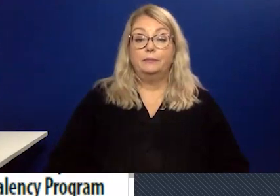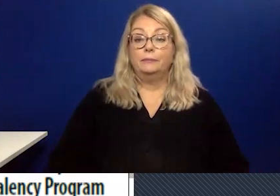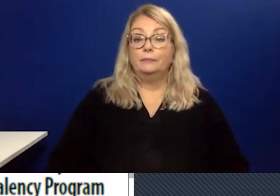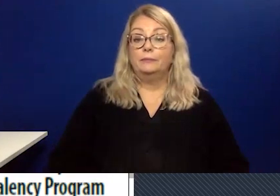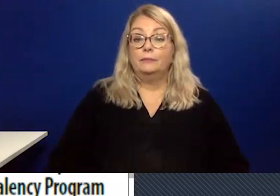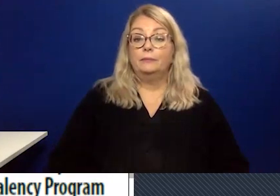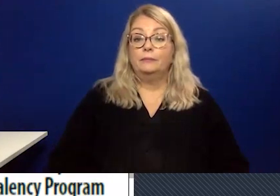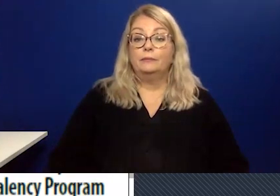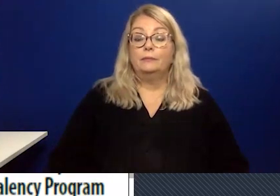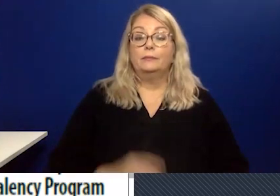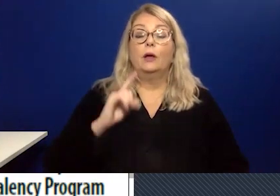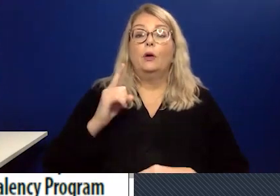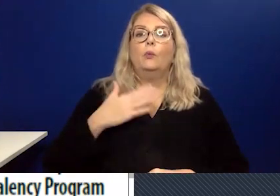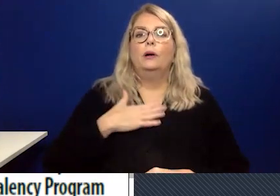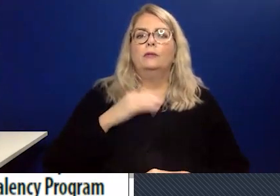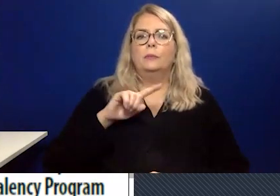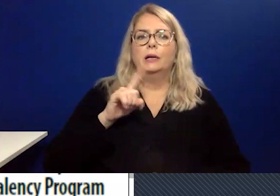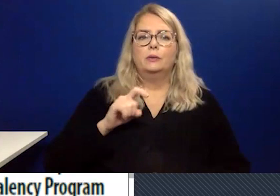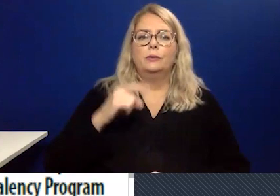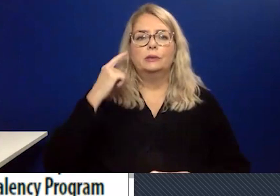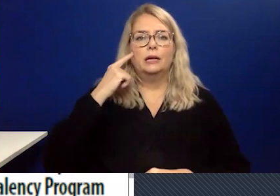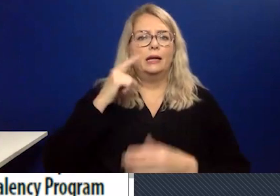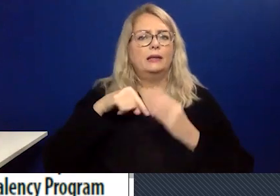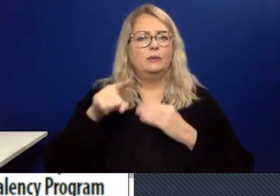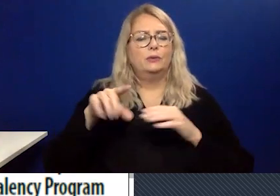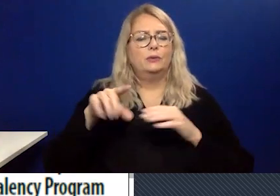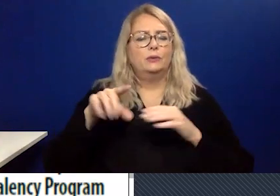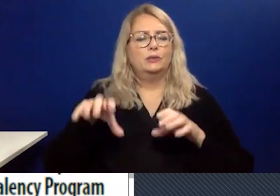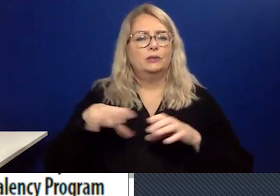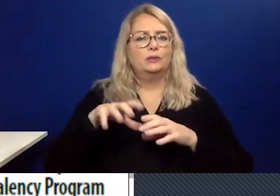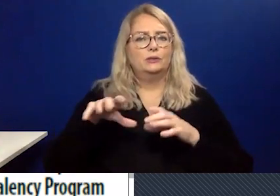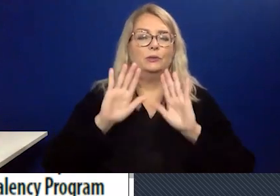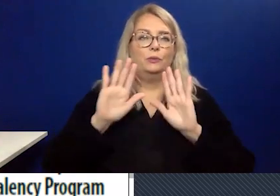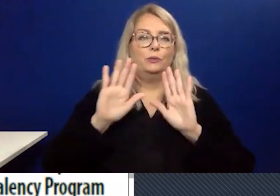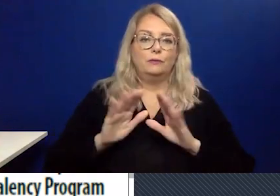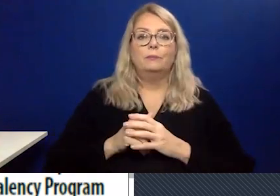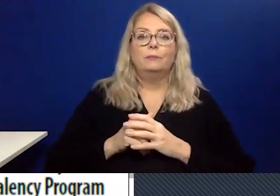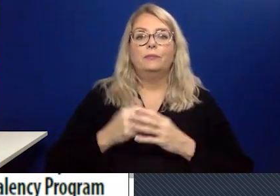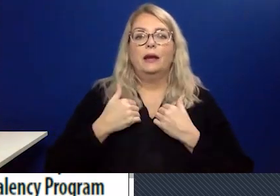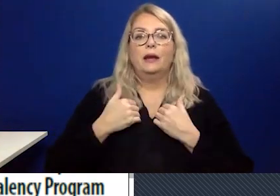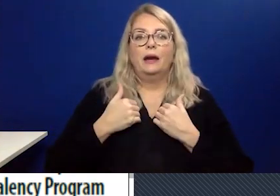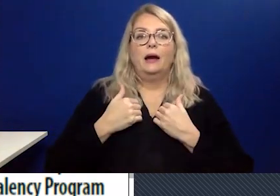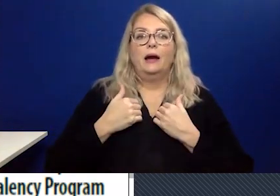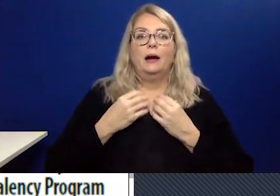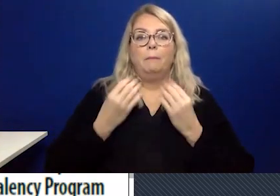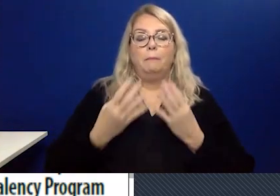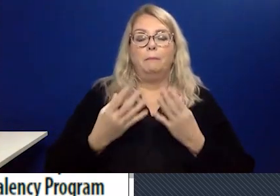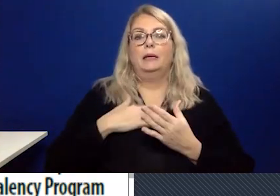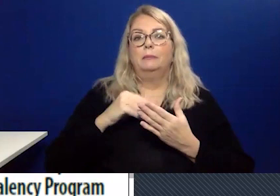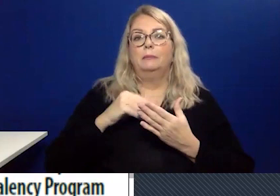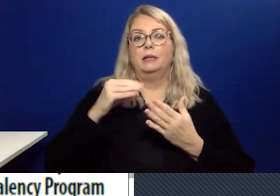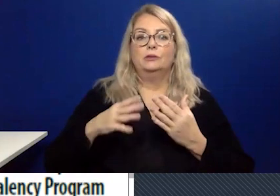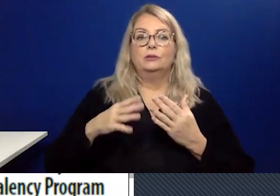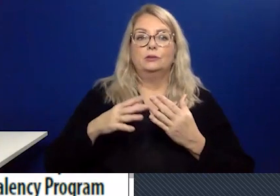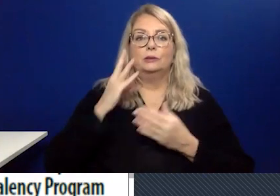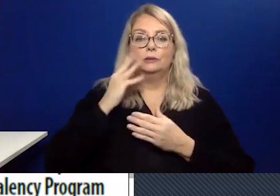One of my questions is, I think what you guys are doing is fabulous. I have quite a few of my students have come through your program,